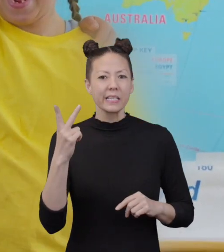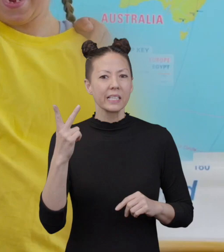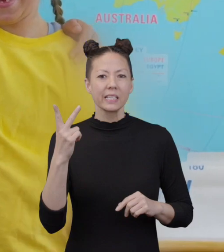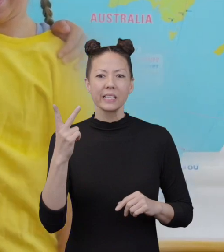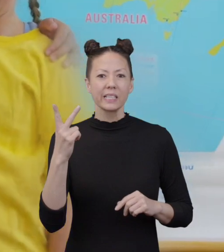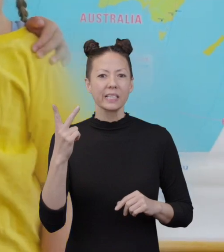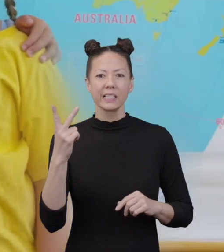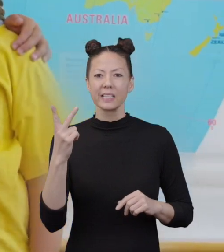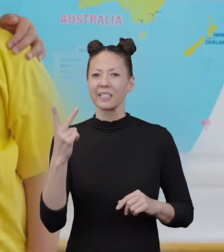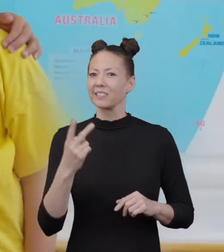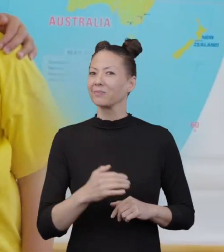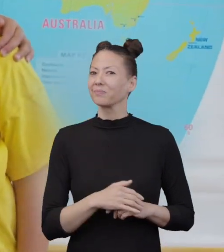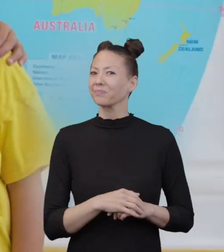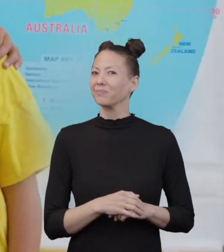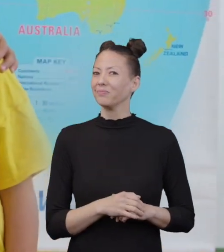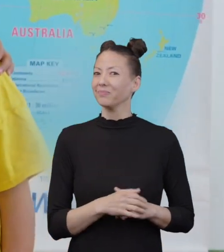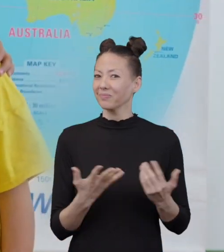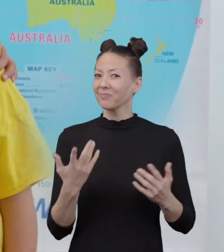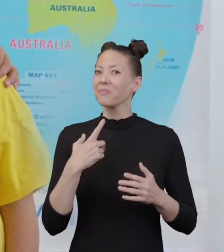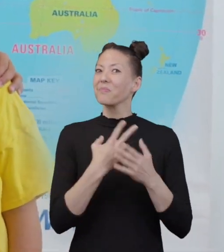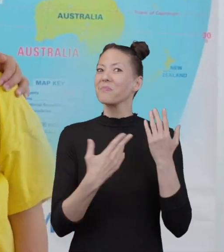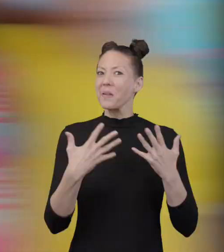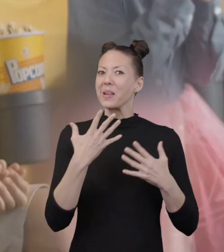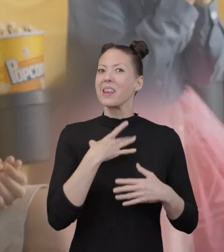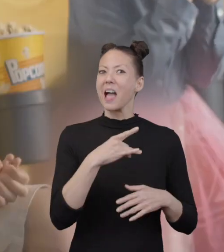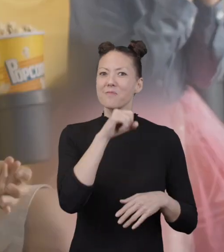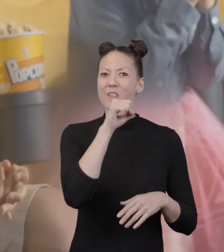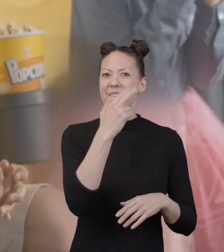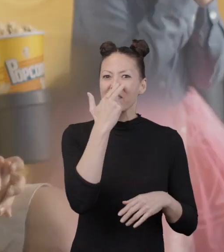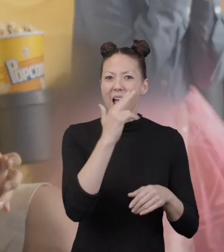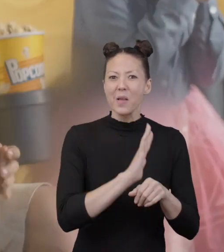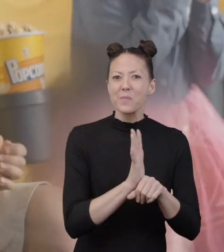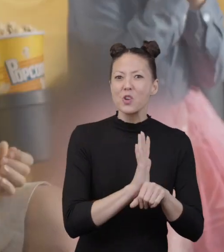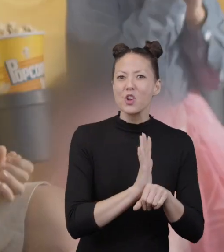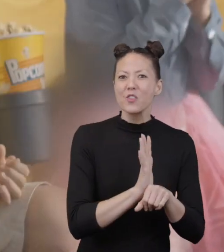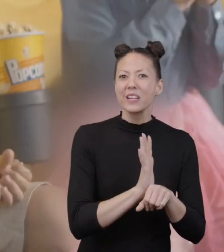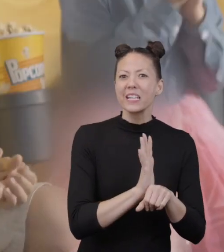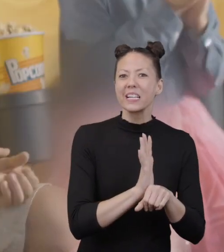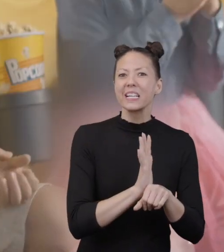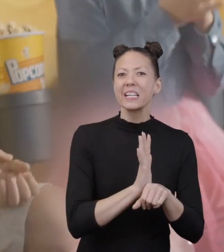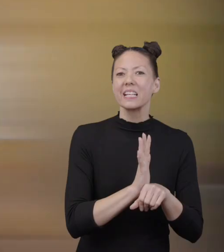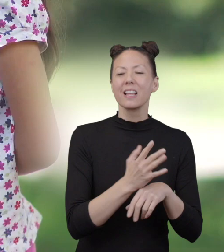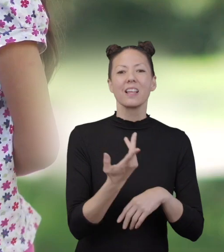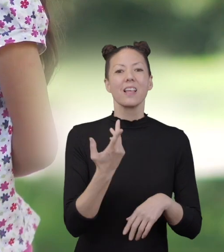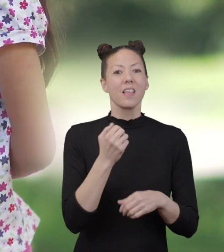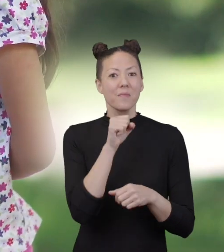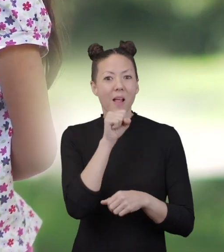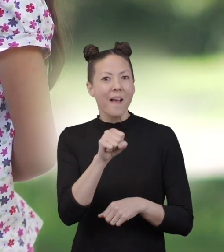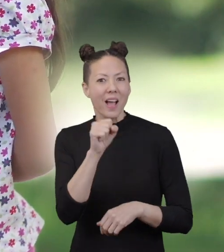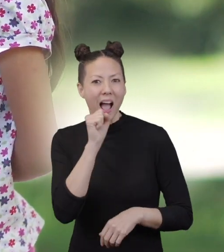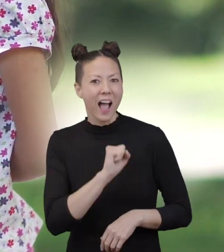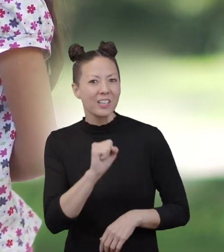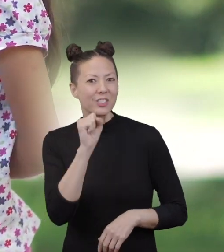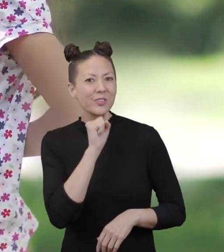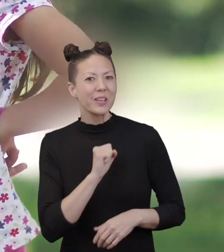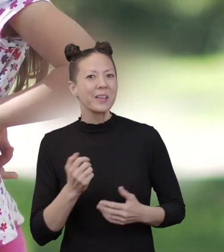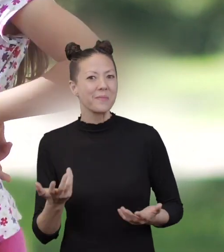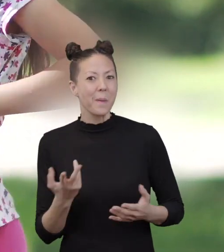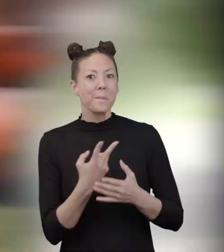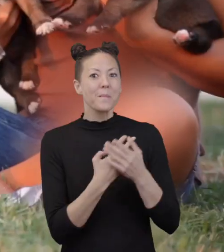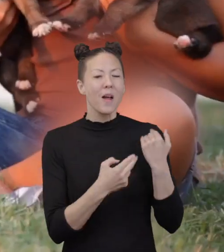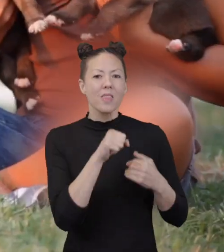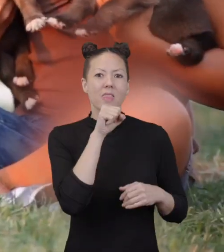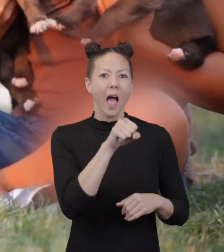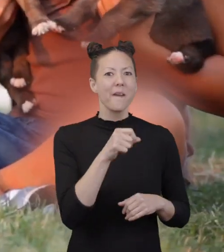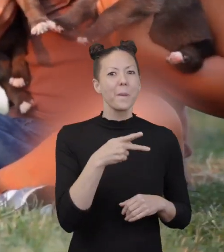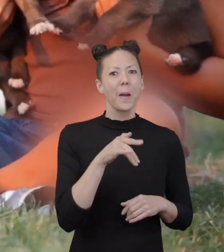see? Those could be things like you both love funny movies, you both love ice cream,